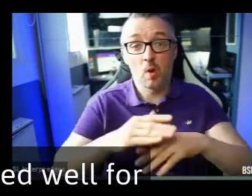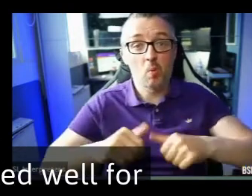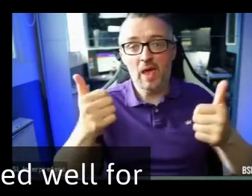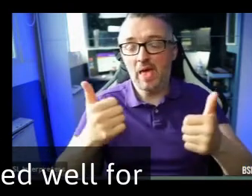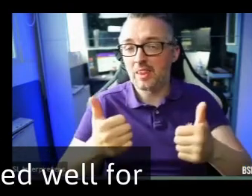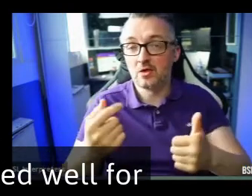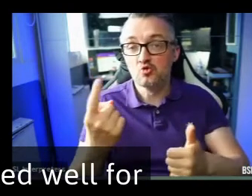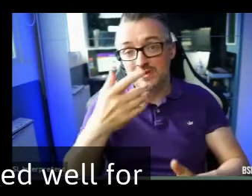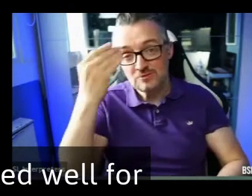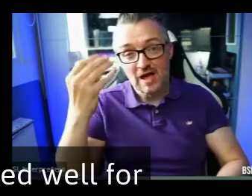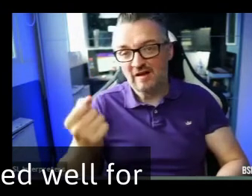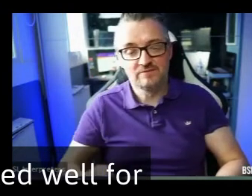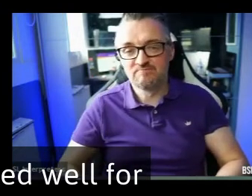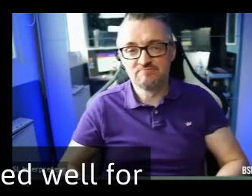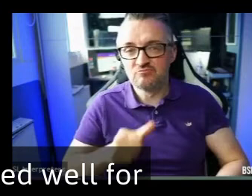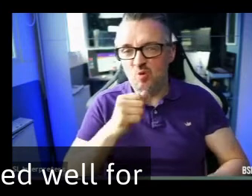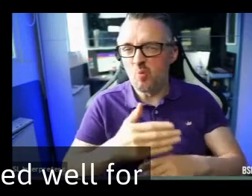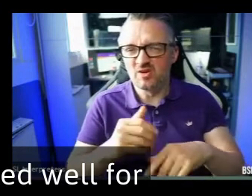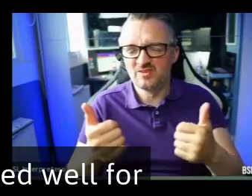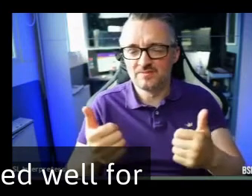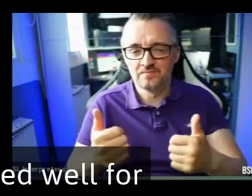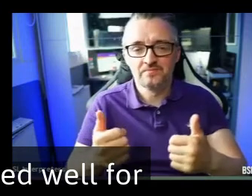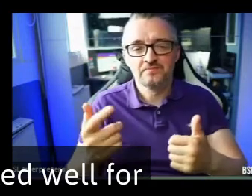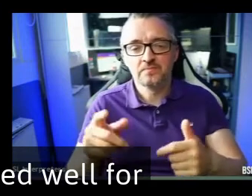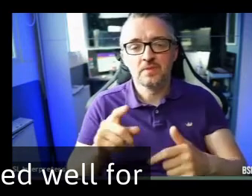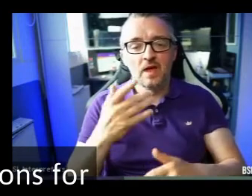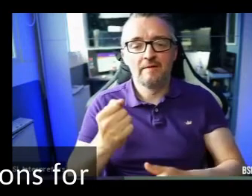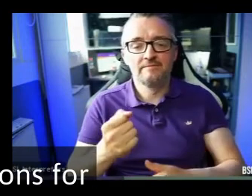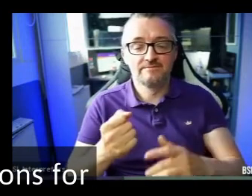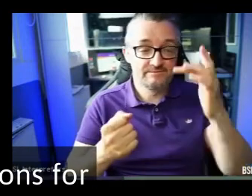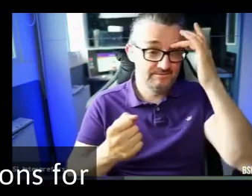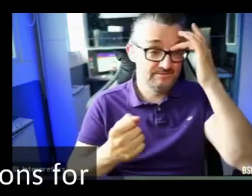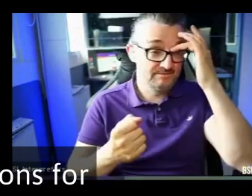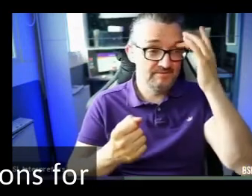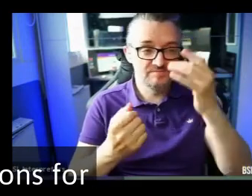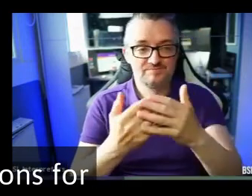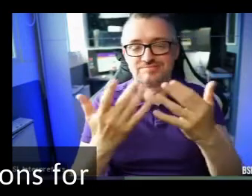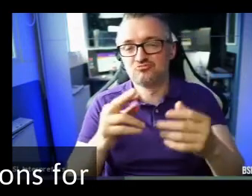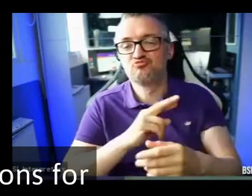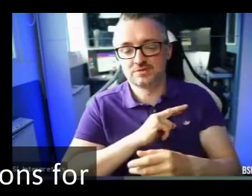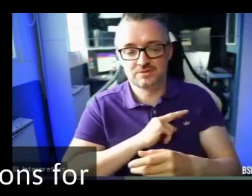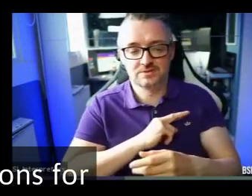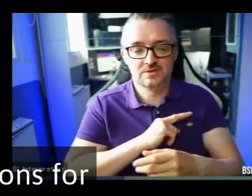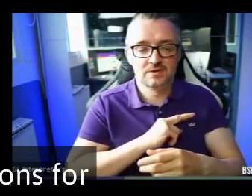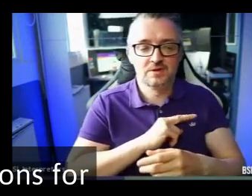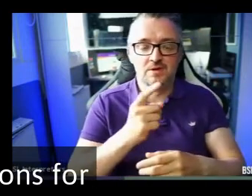worked well for people living with dementia and their families. And there seems to be several reasons for that are quite clear,